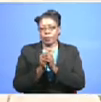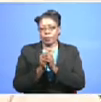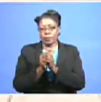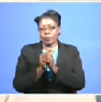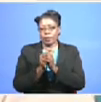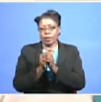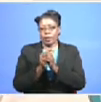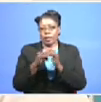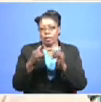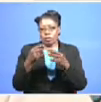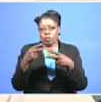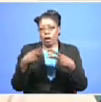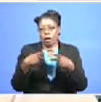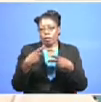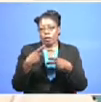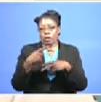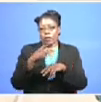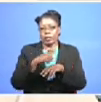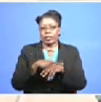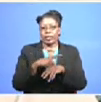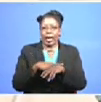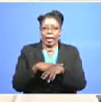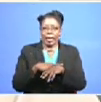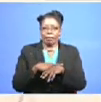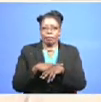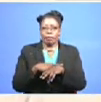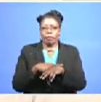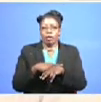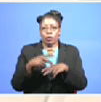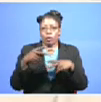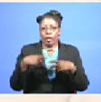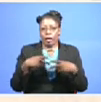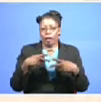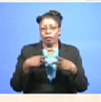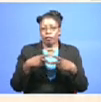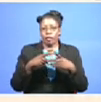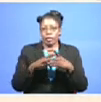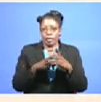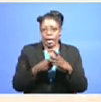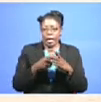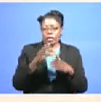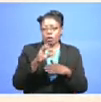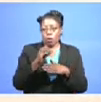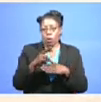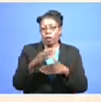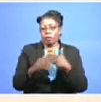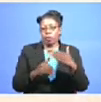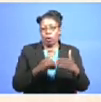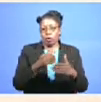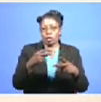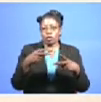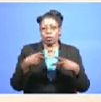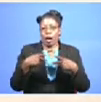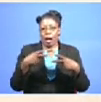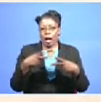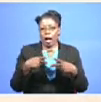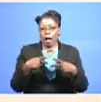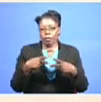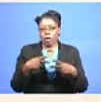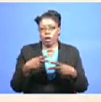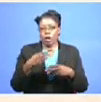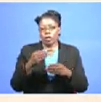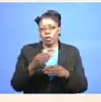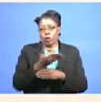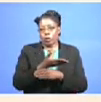have the chairman giving a timeline is when we will see the implementation or the process for us to have the actual instrument put in